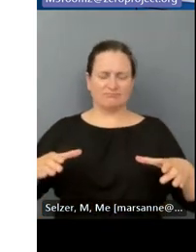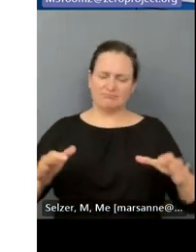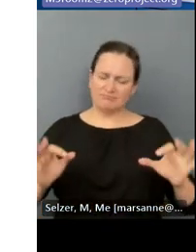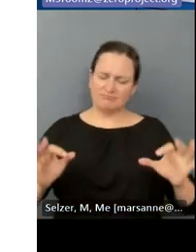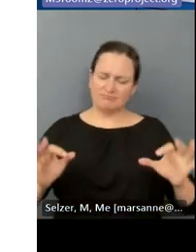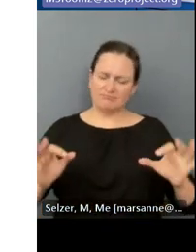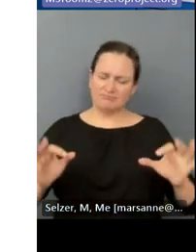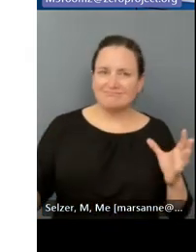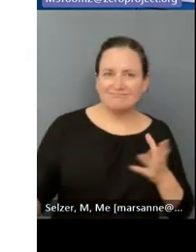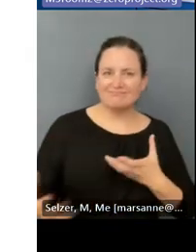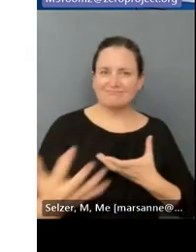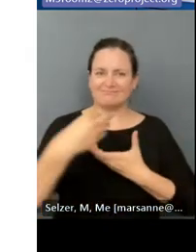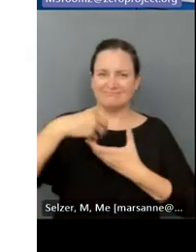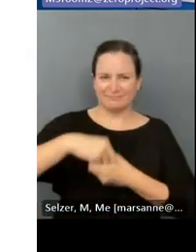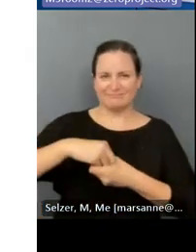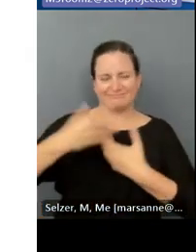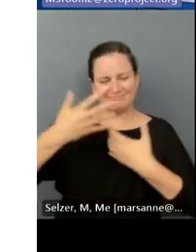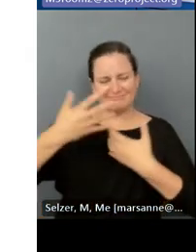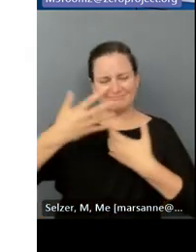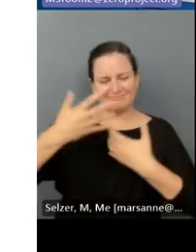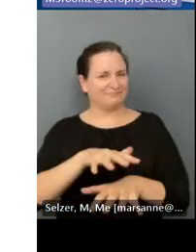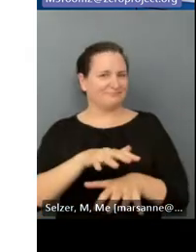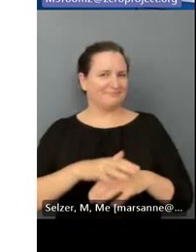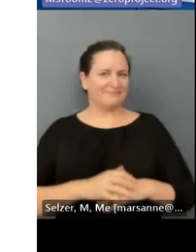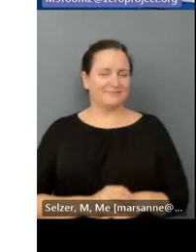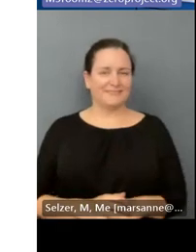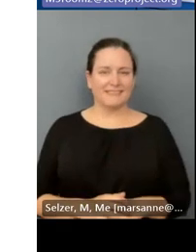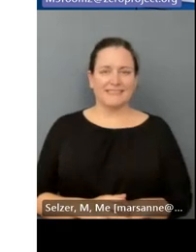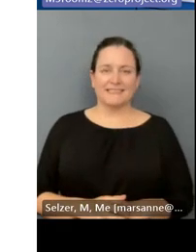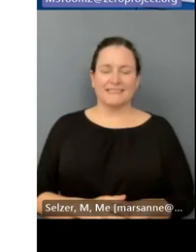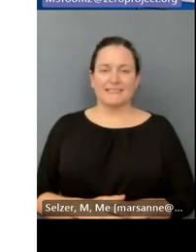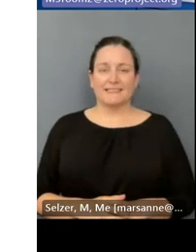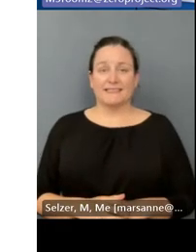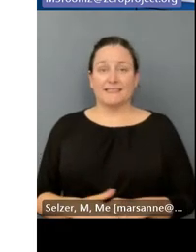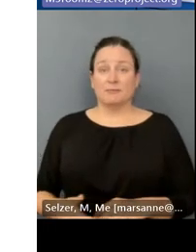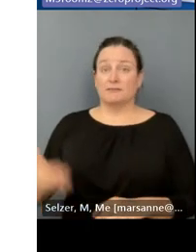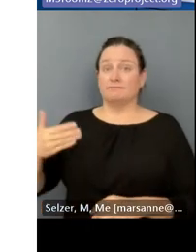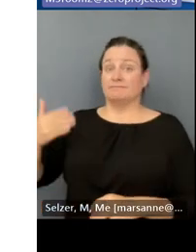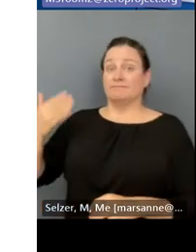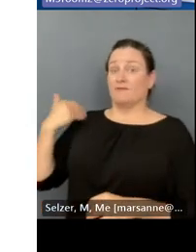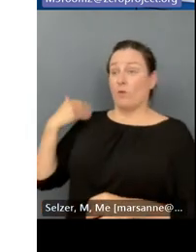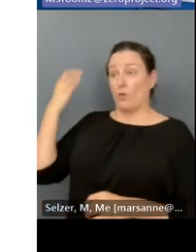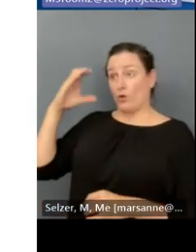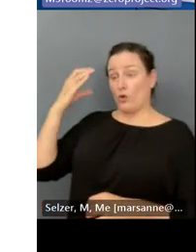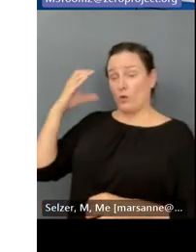educational environment different from what was traditionally used in Colombia.